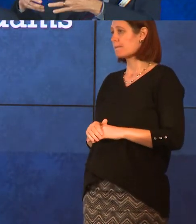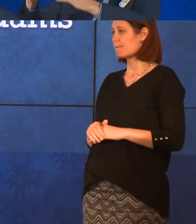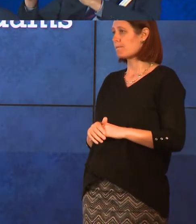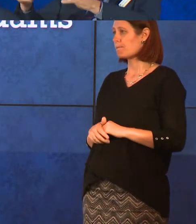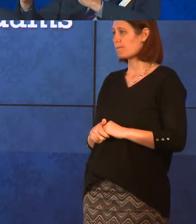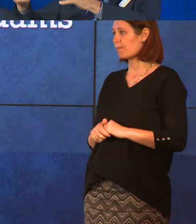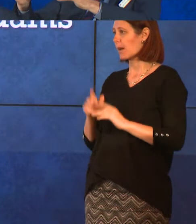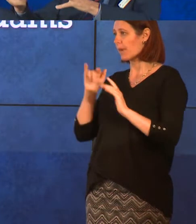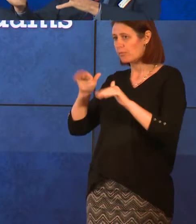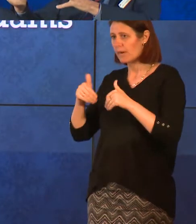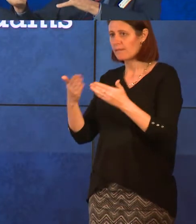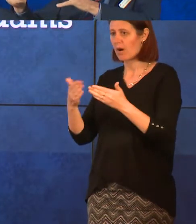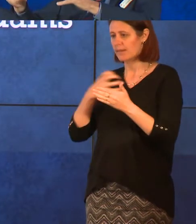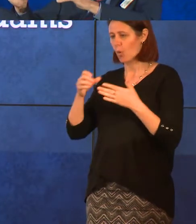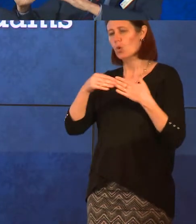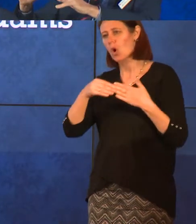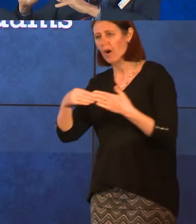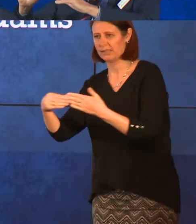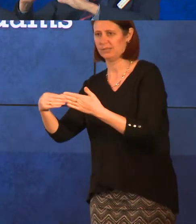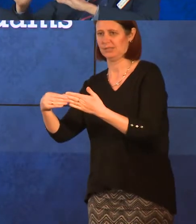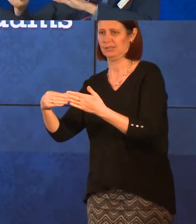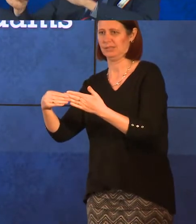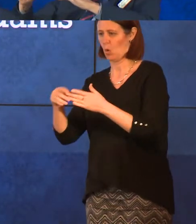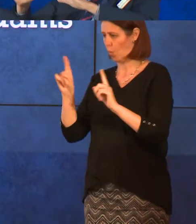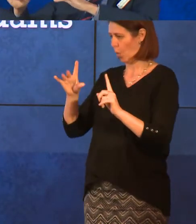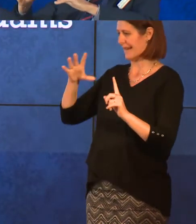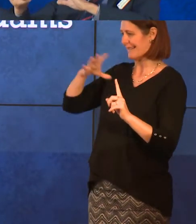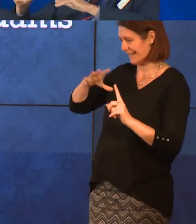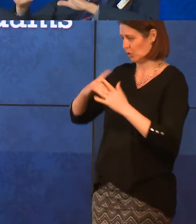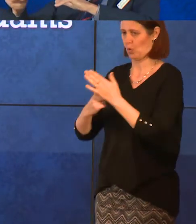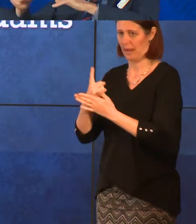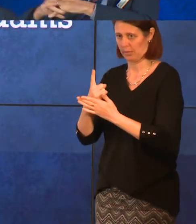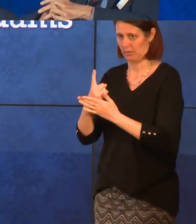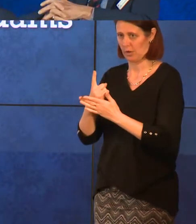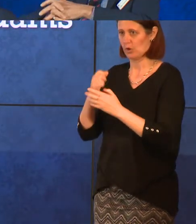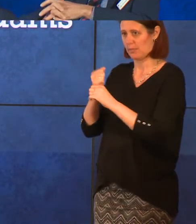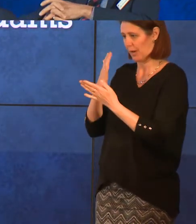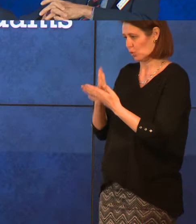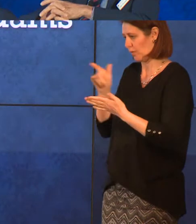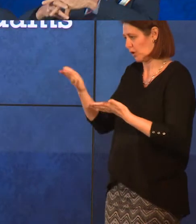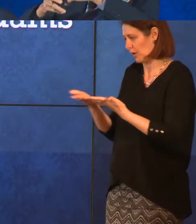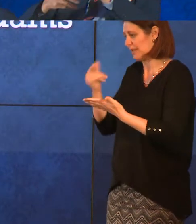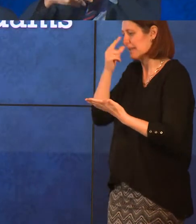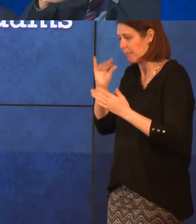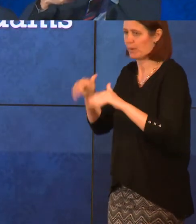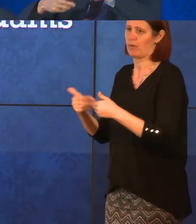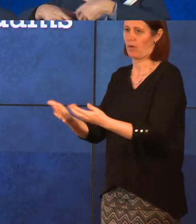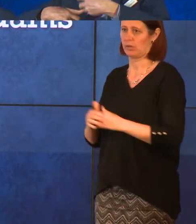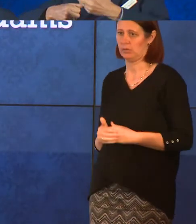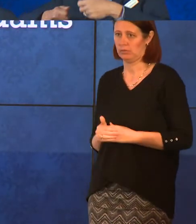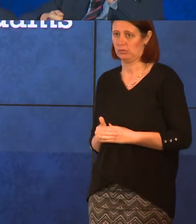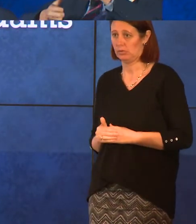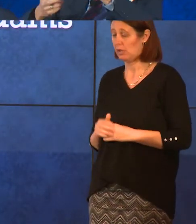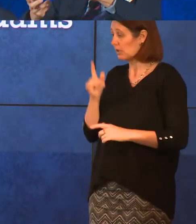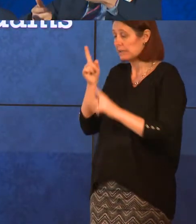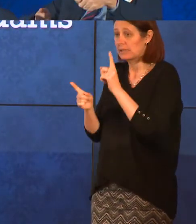but provide more guidance on what needs to happen in order for a service to be provided. Sometimes it will make sense for a person